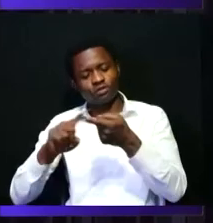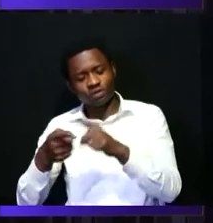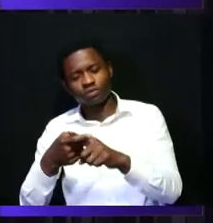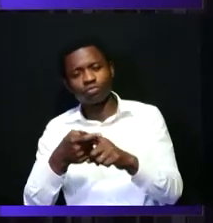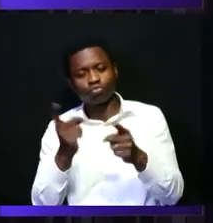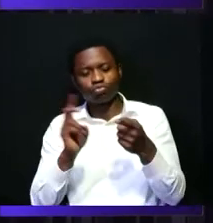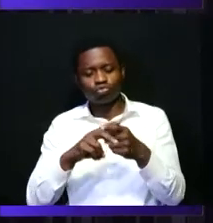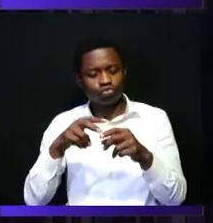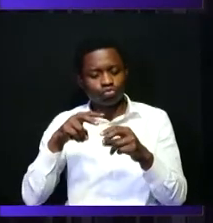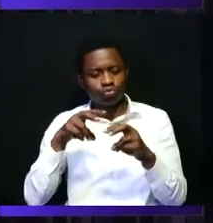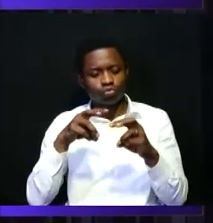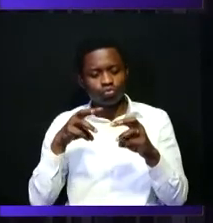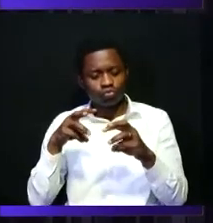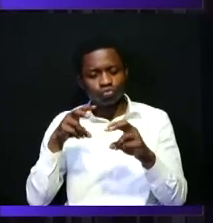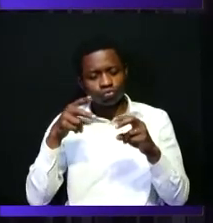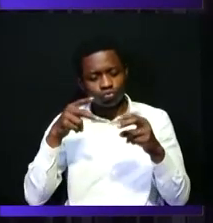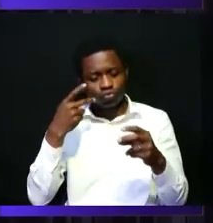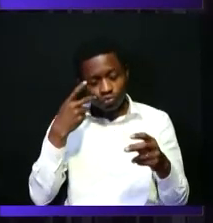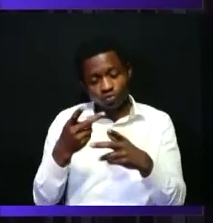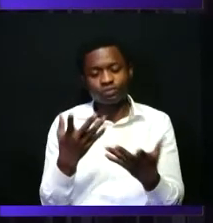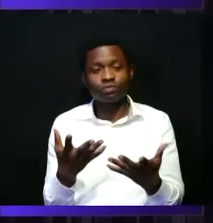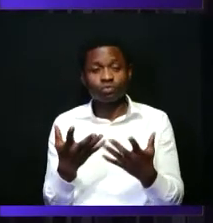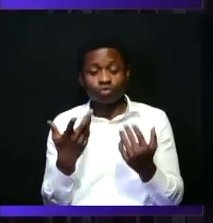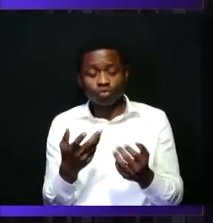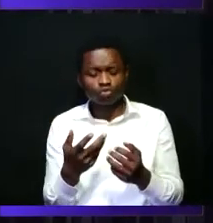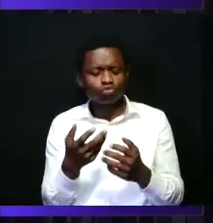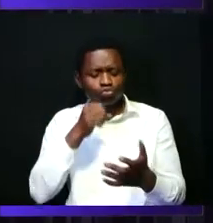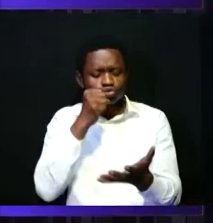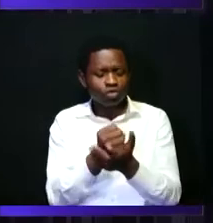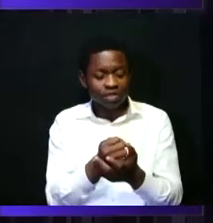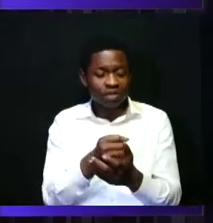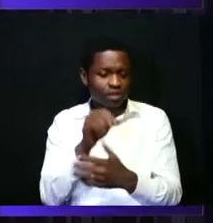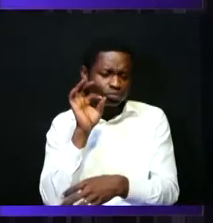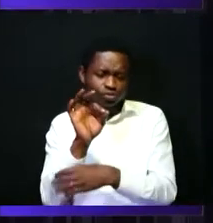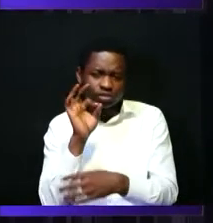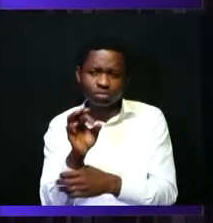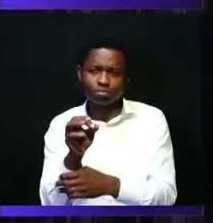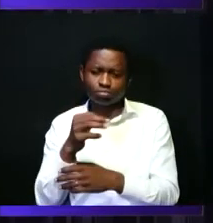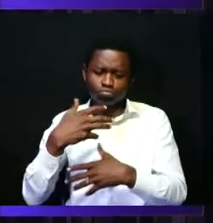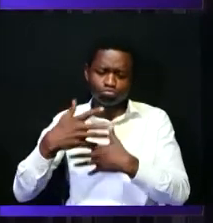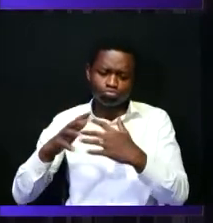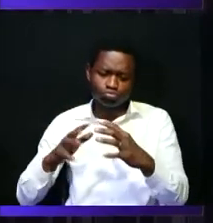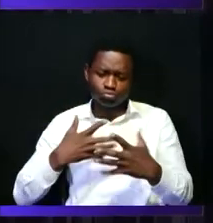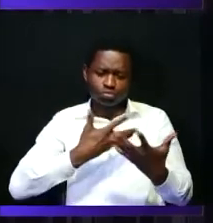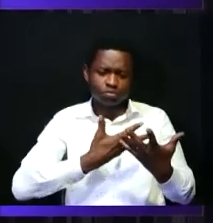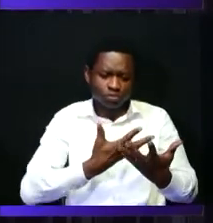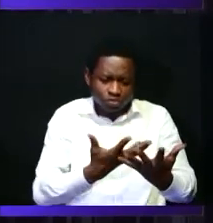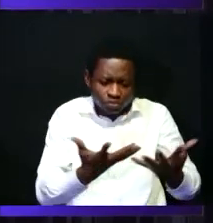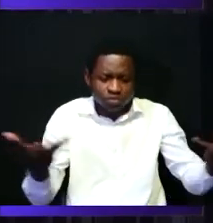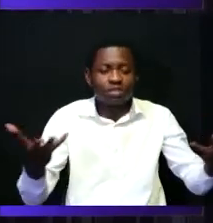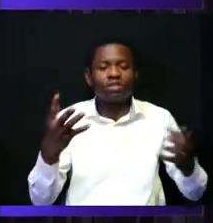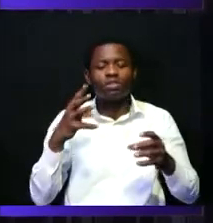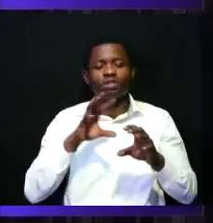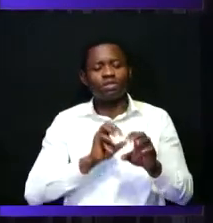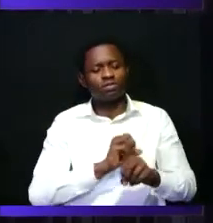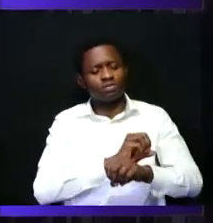We want to ensure that these messages are hitting everywhere on the various platforms, so